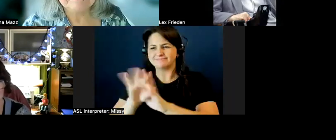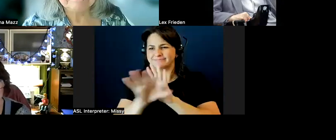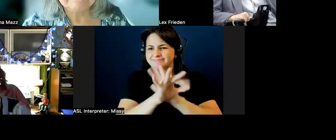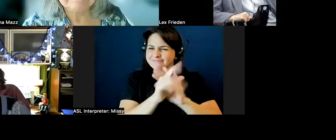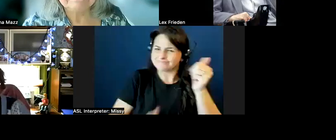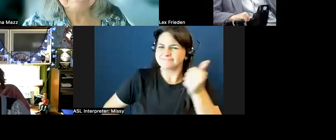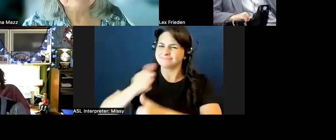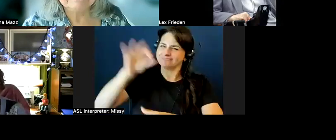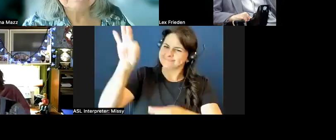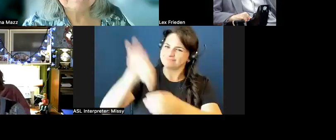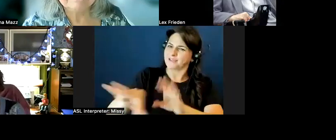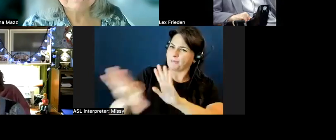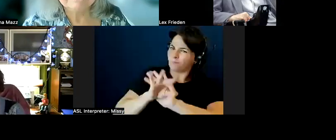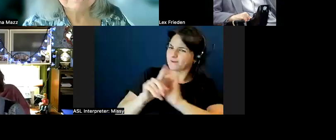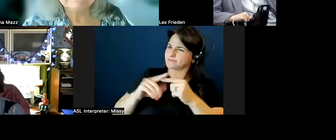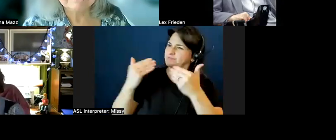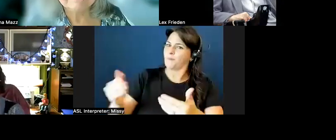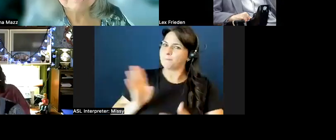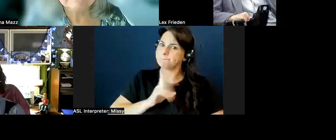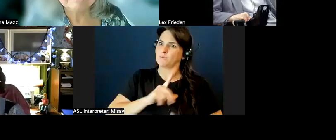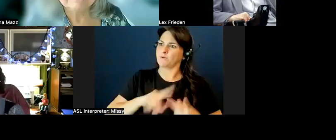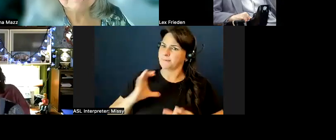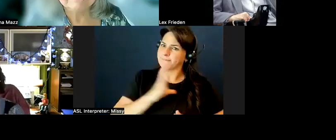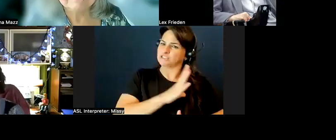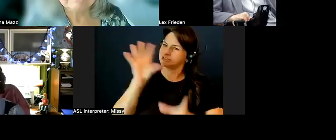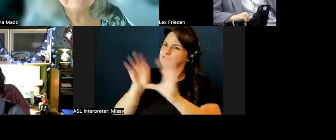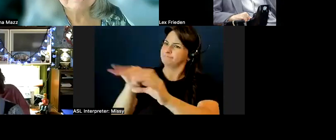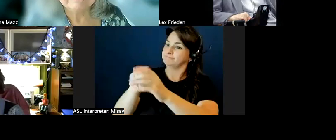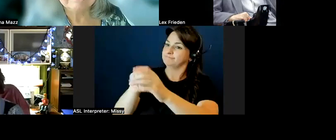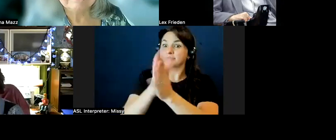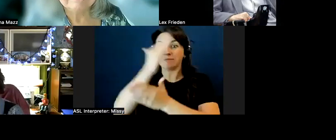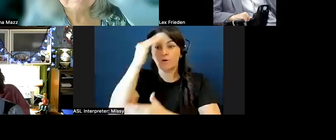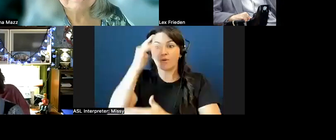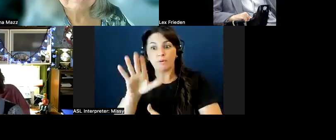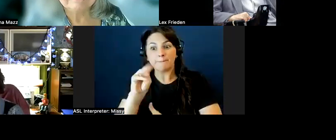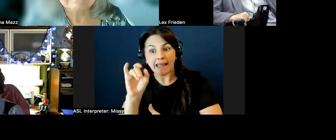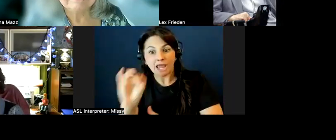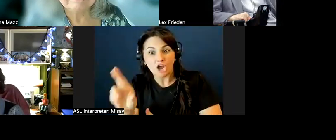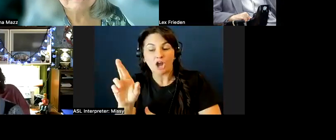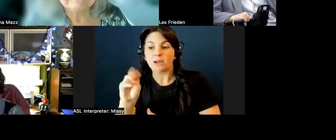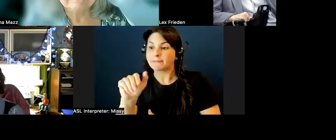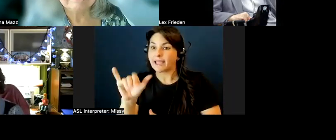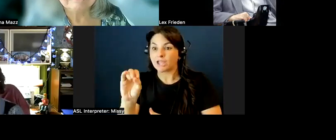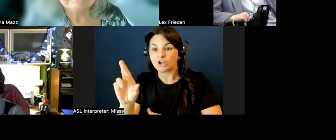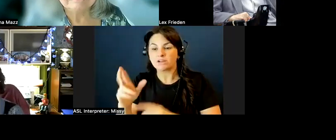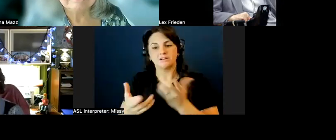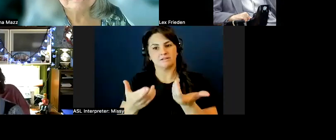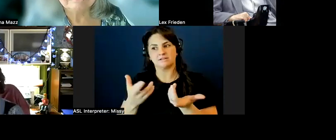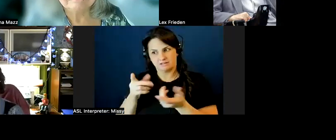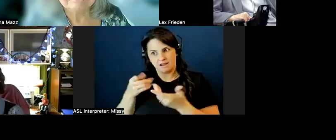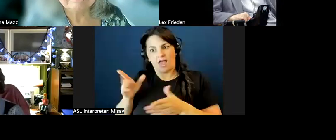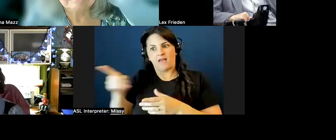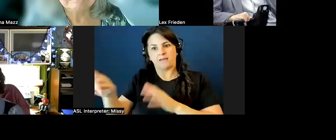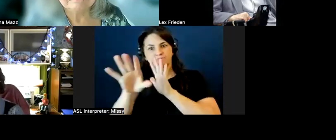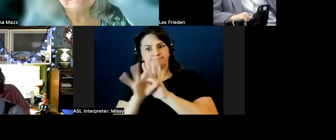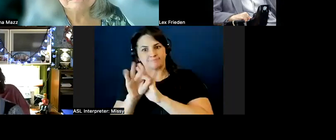be appointed to boards and commissions, get to know the mayor, and become appointees to